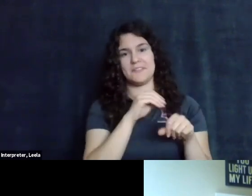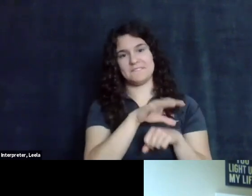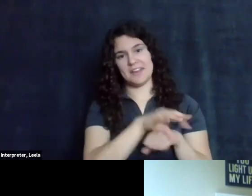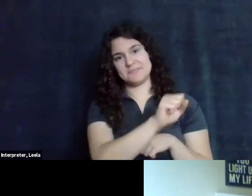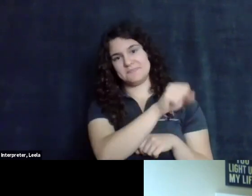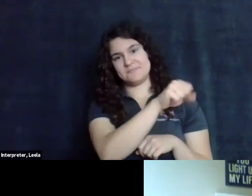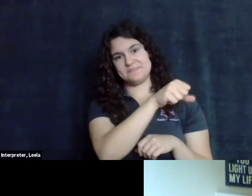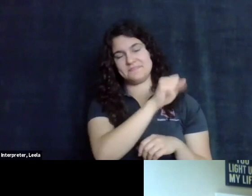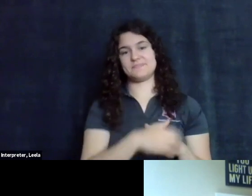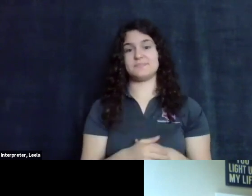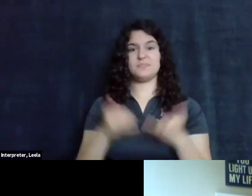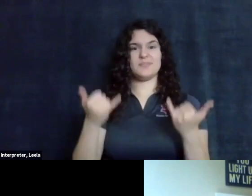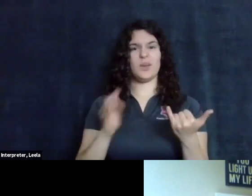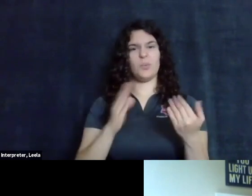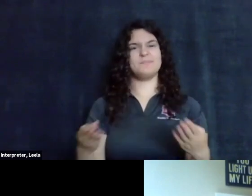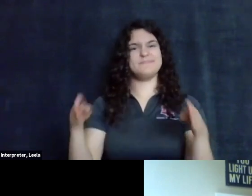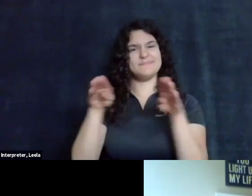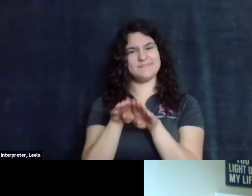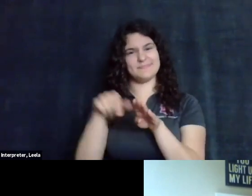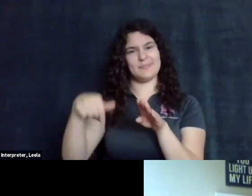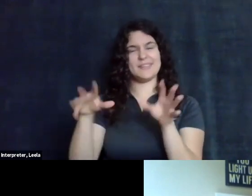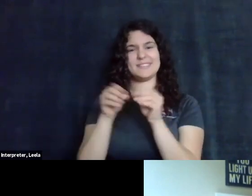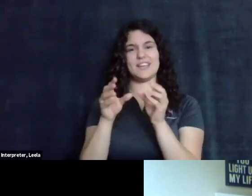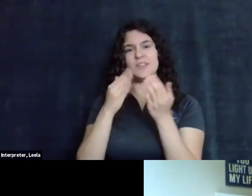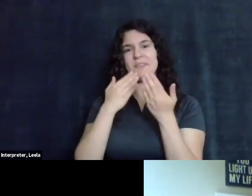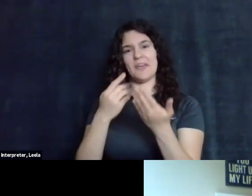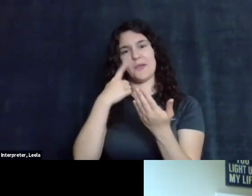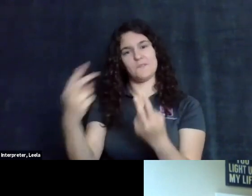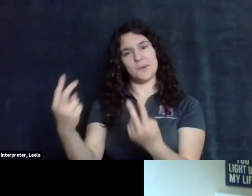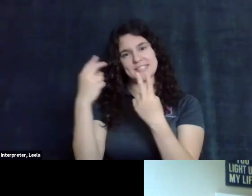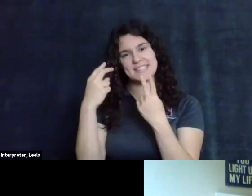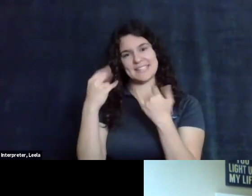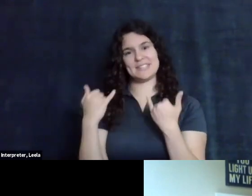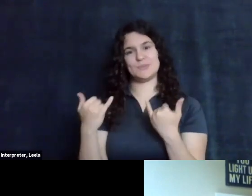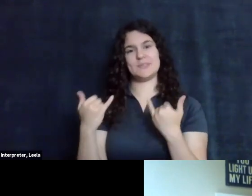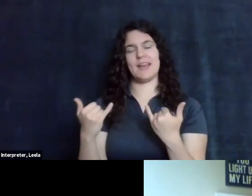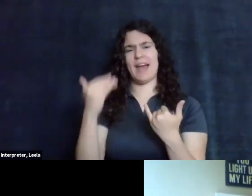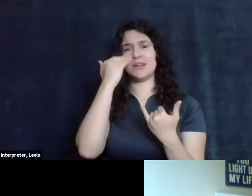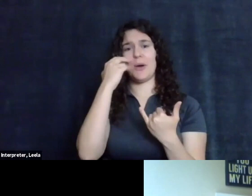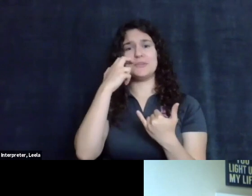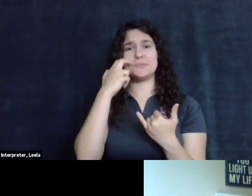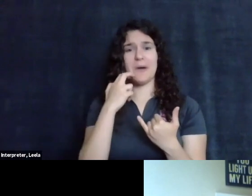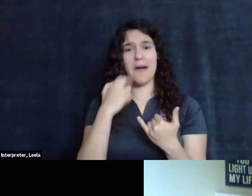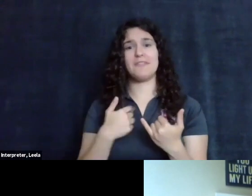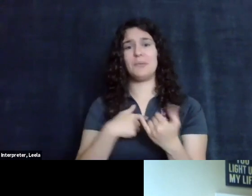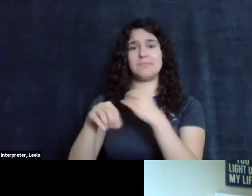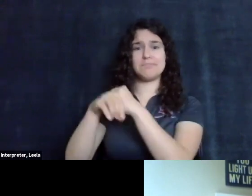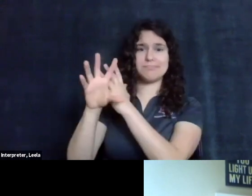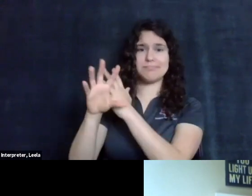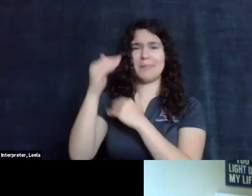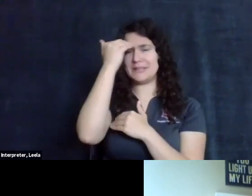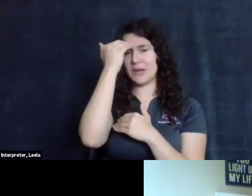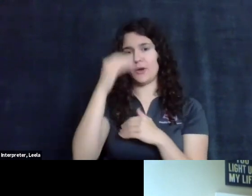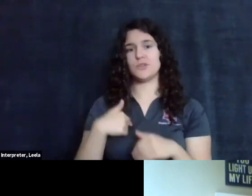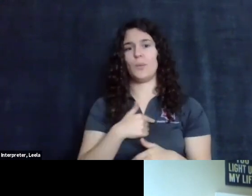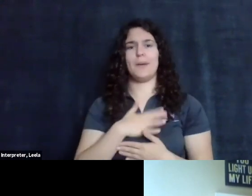And with that, we are going to wrap up our session. Thank you guys for attending with us today. I know it's rough, we're working remotely, so we appreciate you